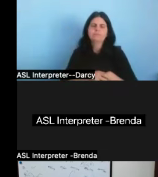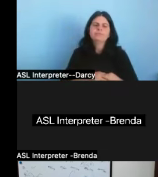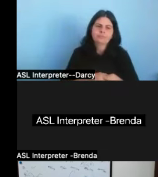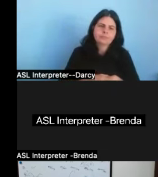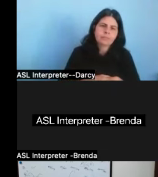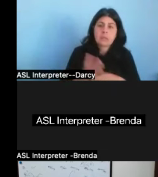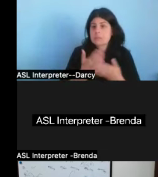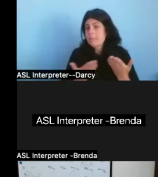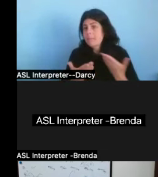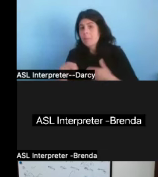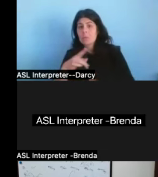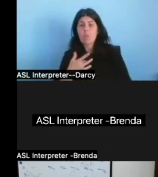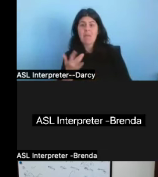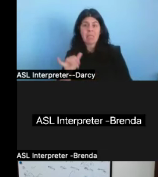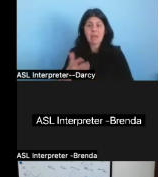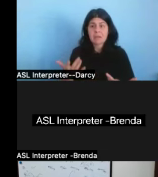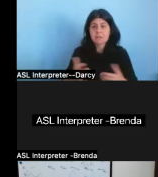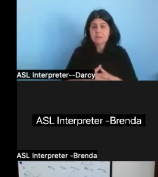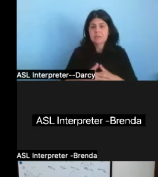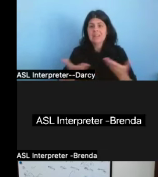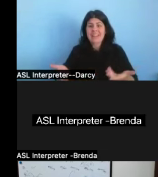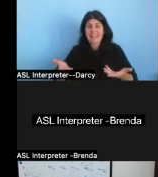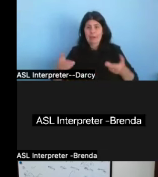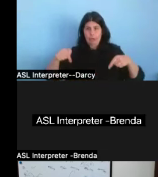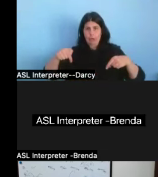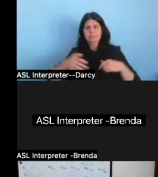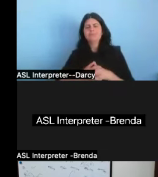may have felt that one. It was down here.